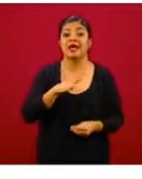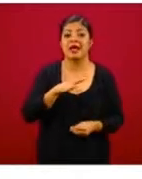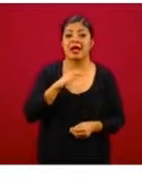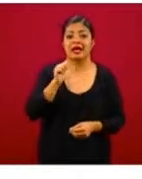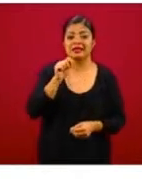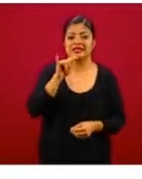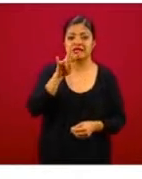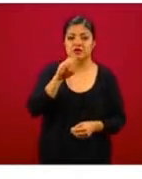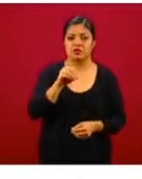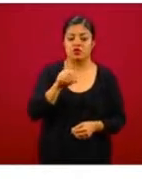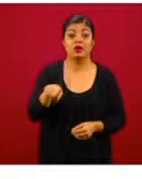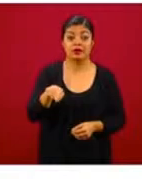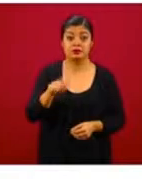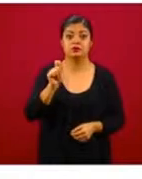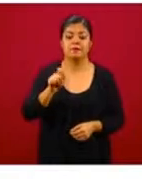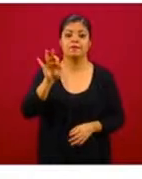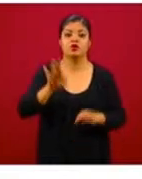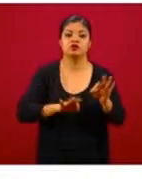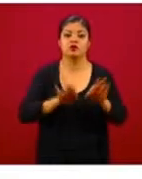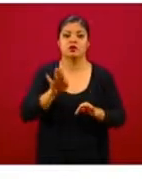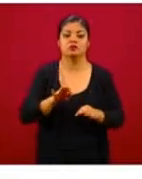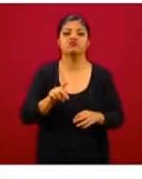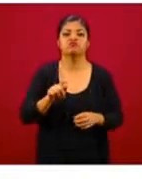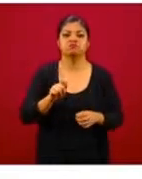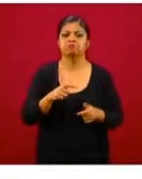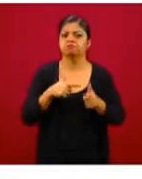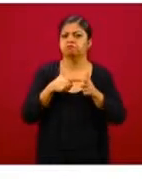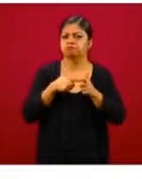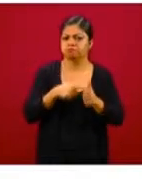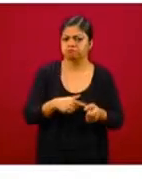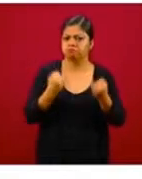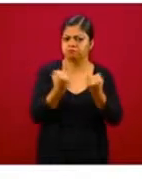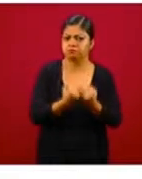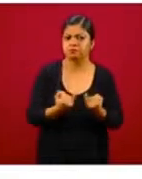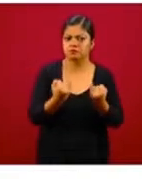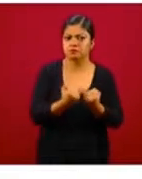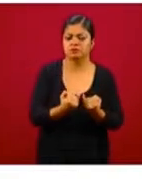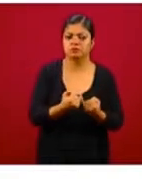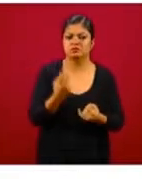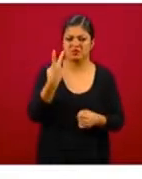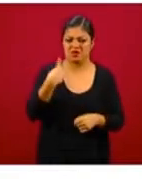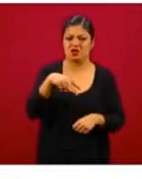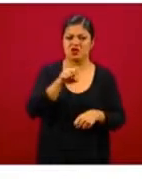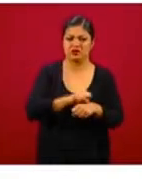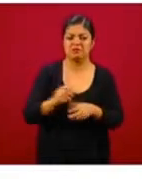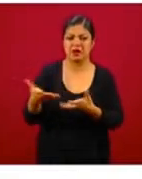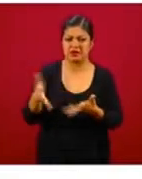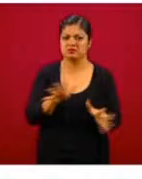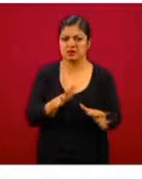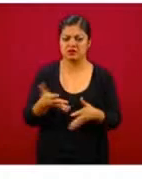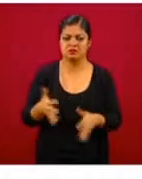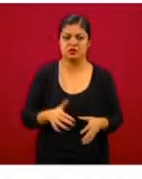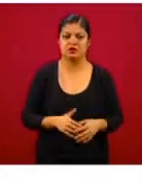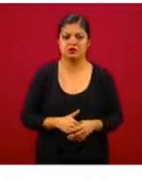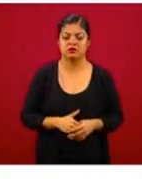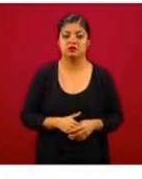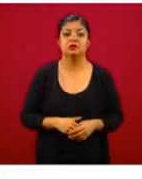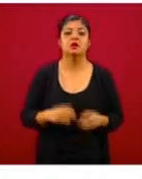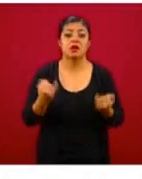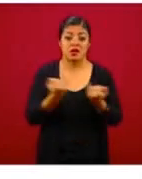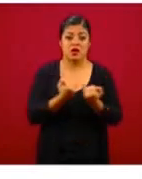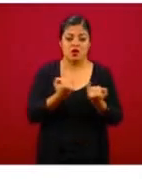last 2 weeks. And so we're talking about the active portion of the pandemic, and that's a percentage that has remained